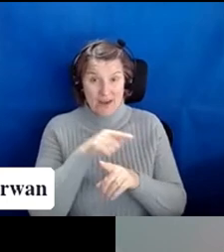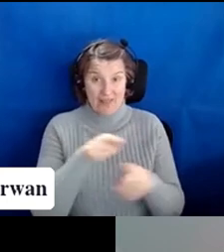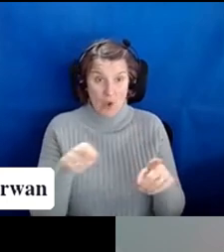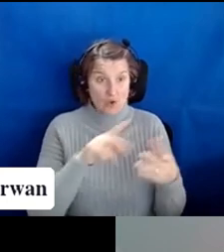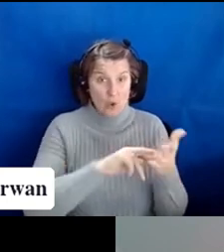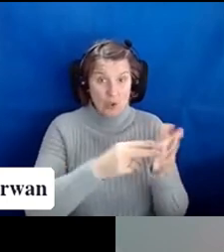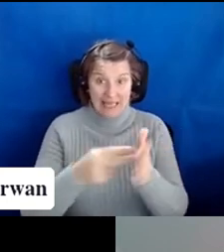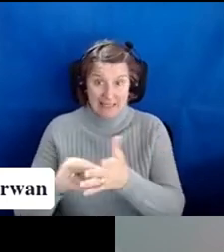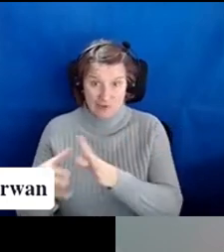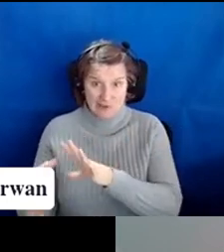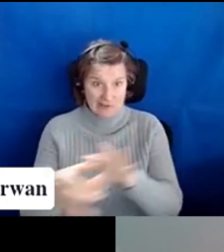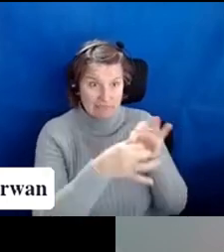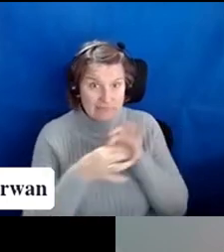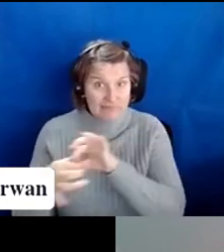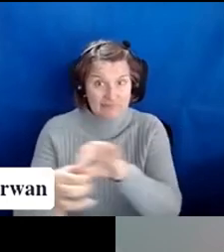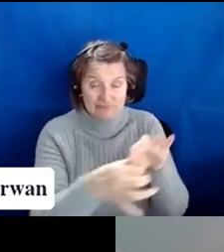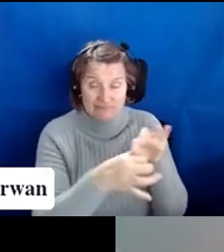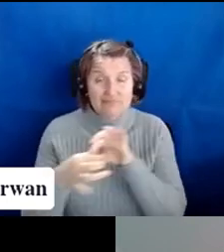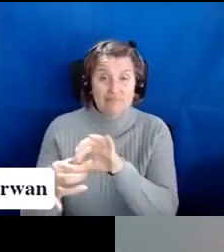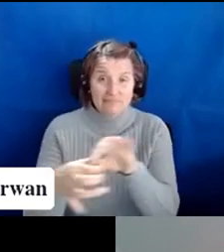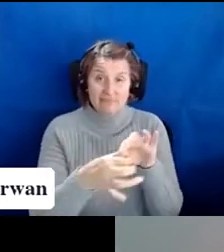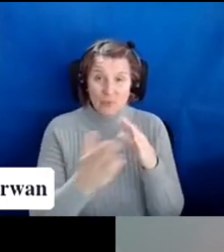together to work collaboratively